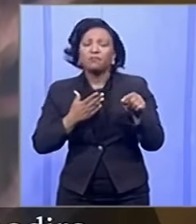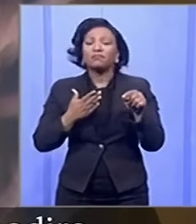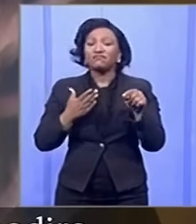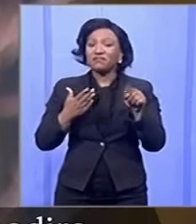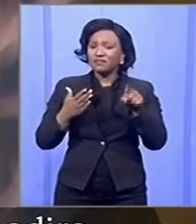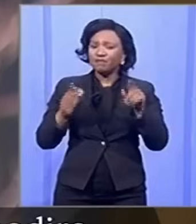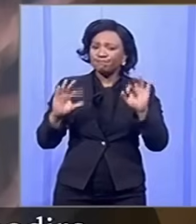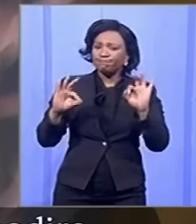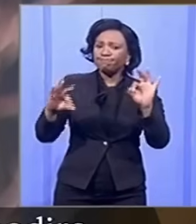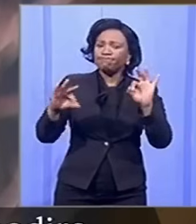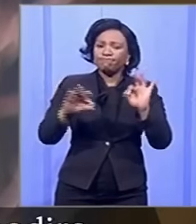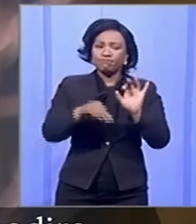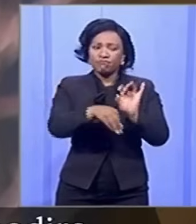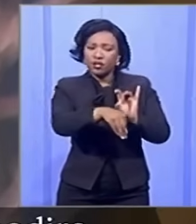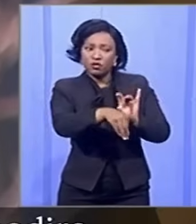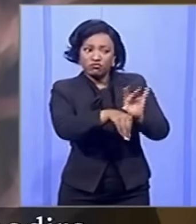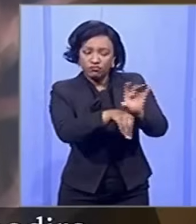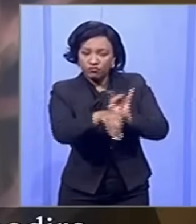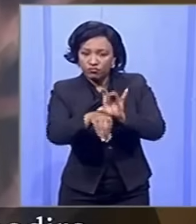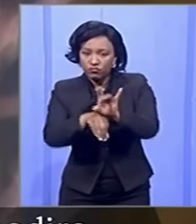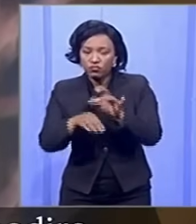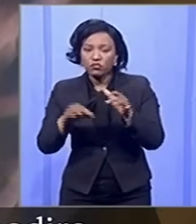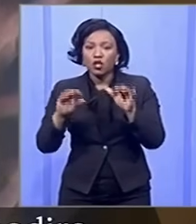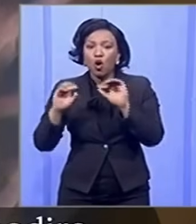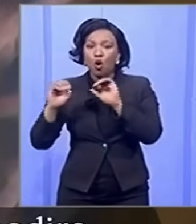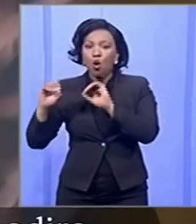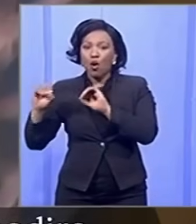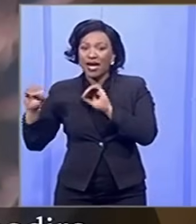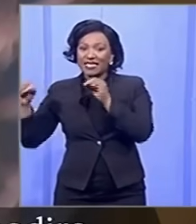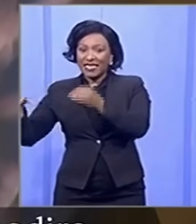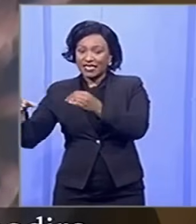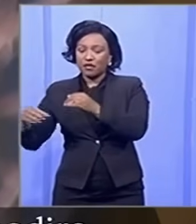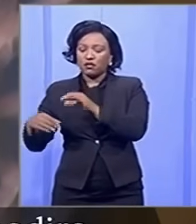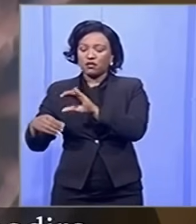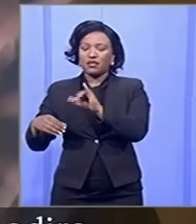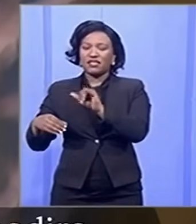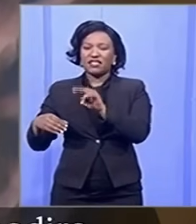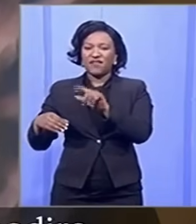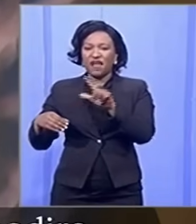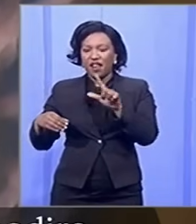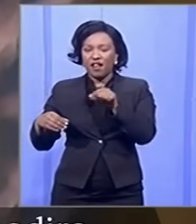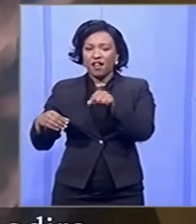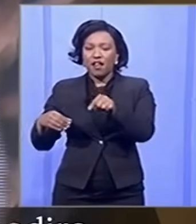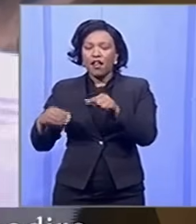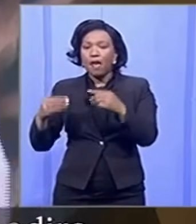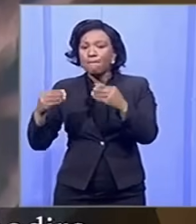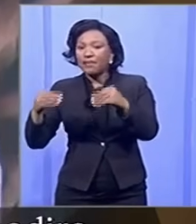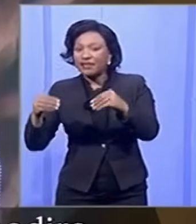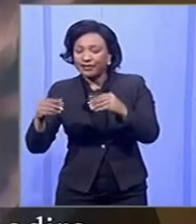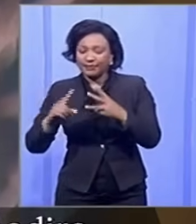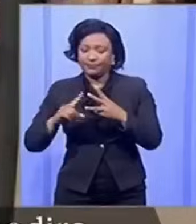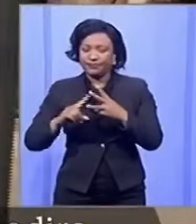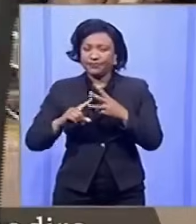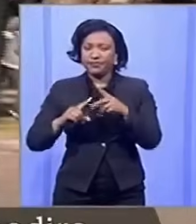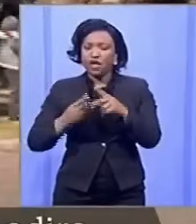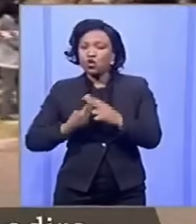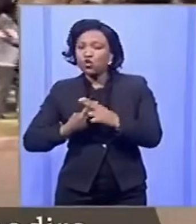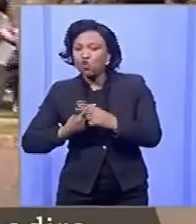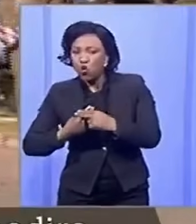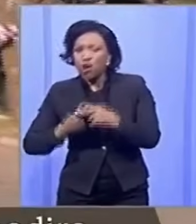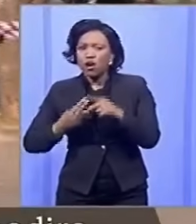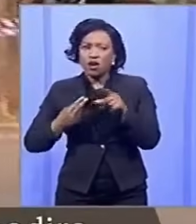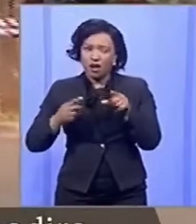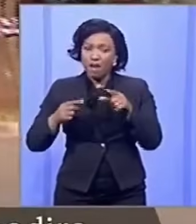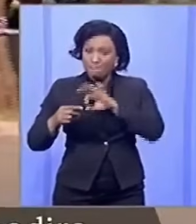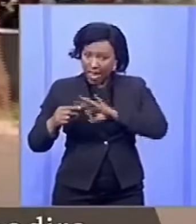proper consultation with civil society, business and labor groups in the governance of the city. Mokgatlo ono